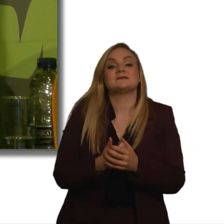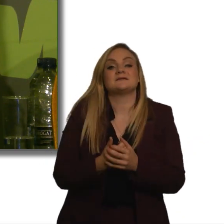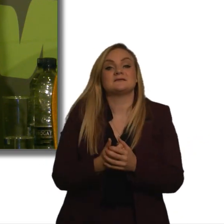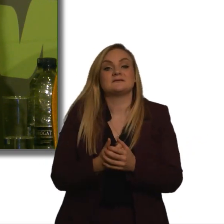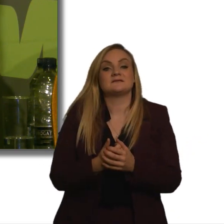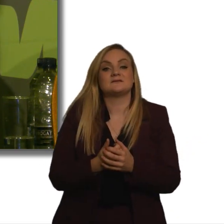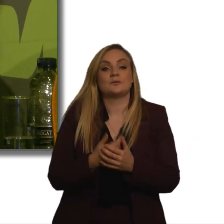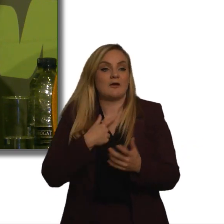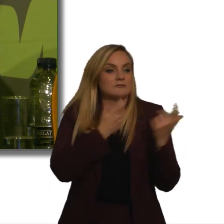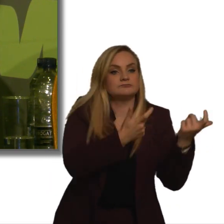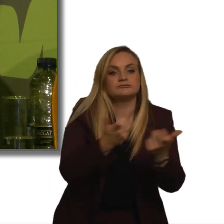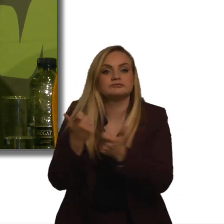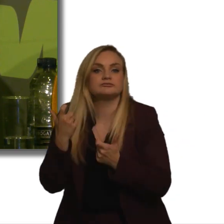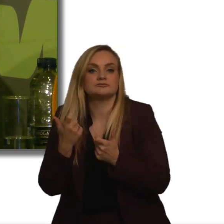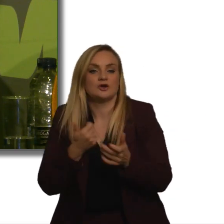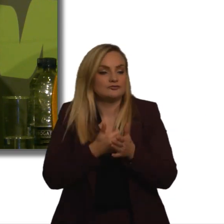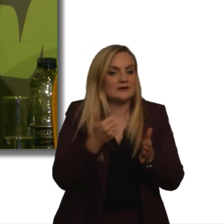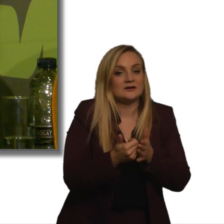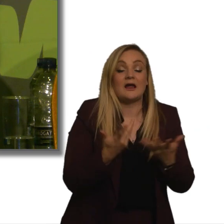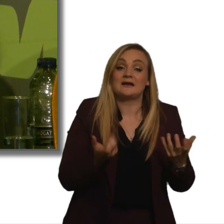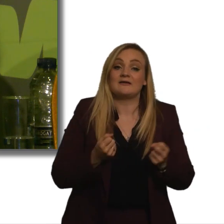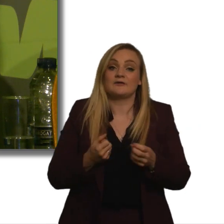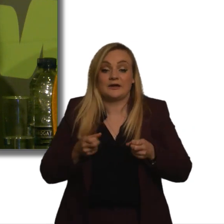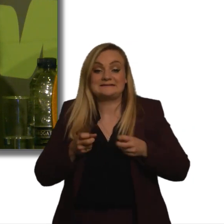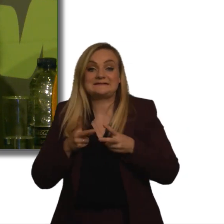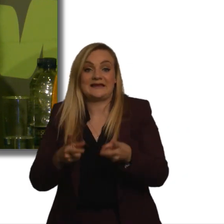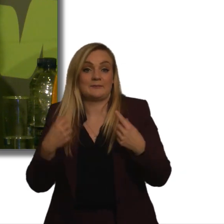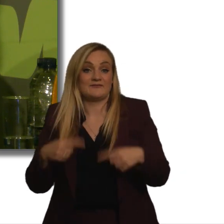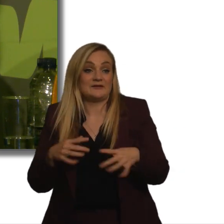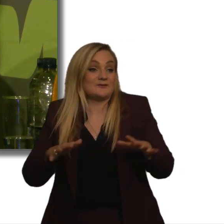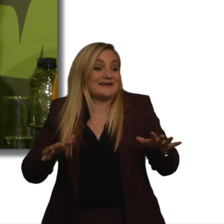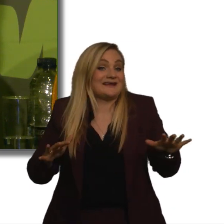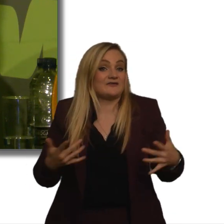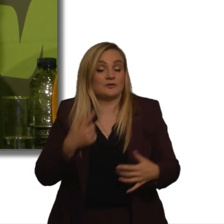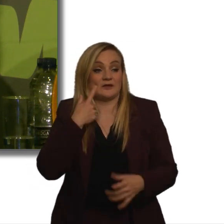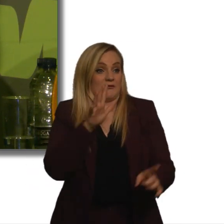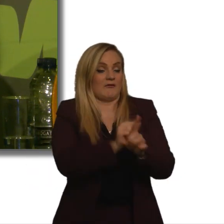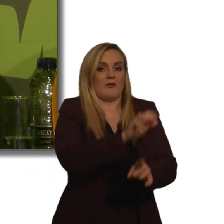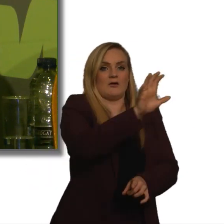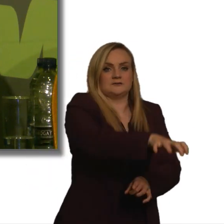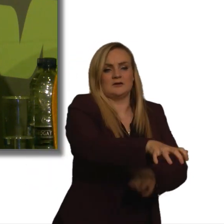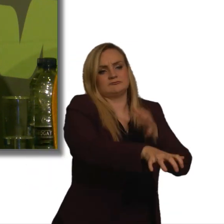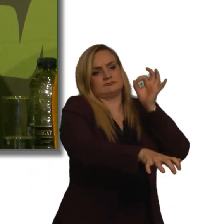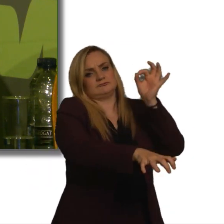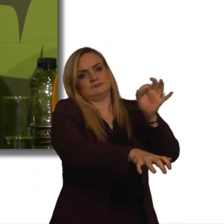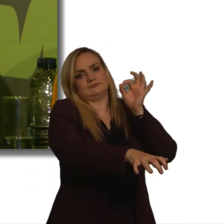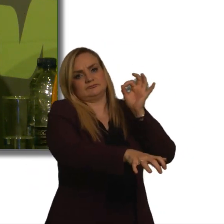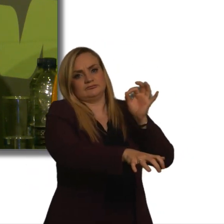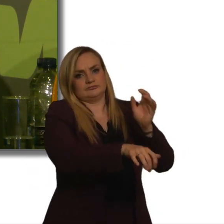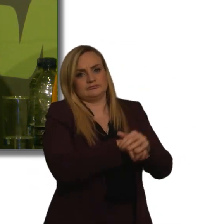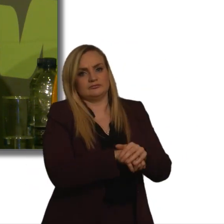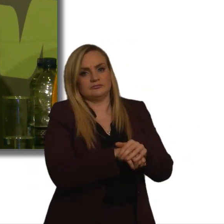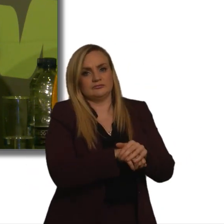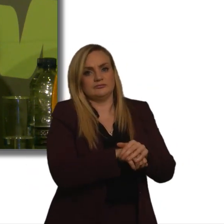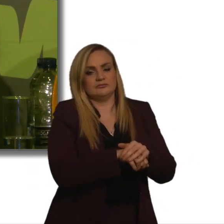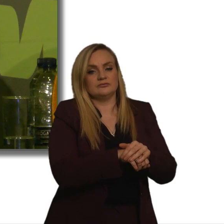the lookout, and we do have a scheme that is available. So anybody who finds a site and that we actually go on to